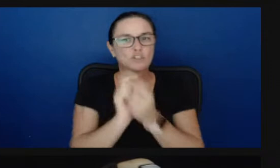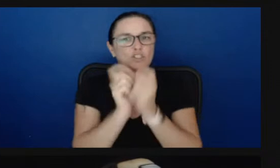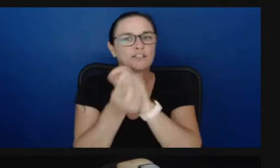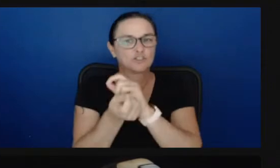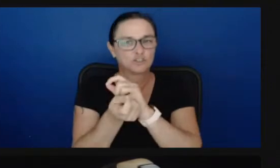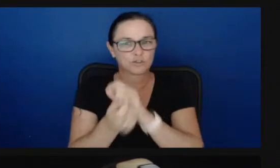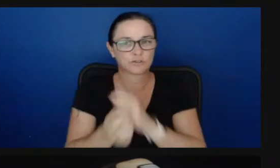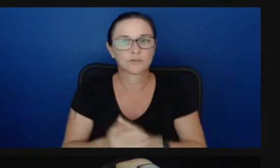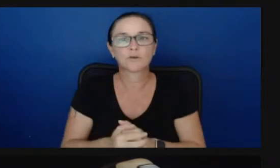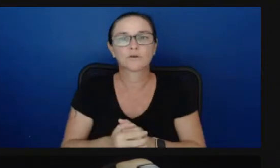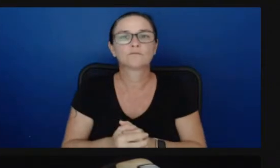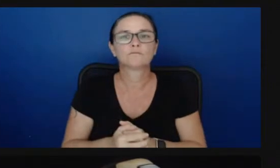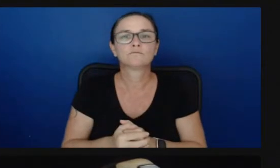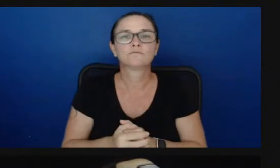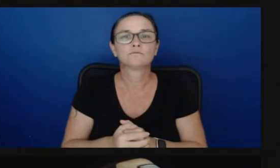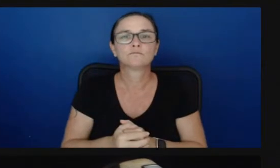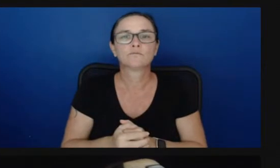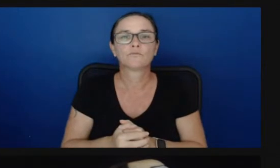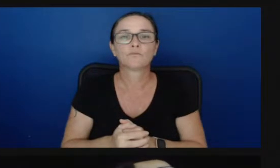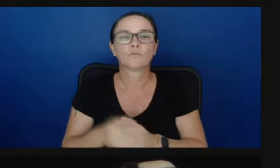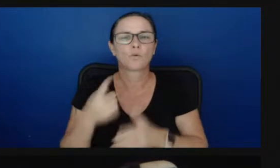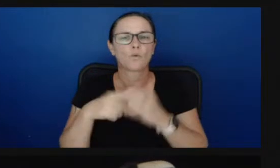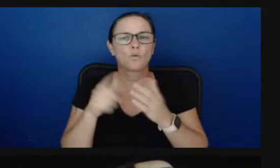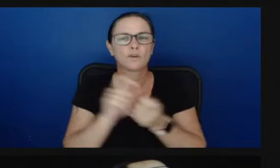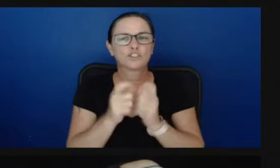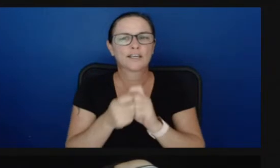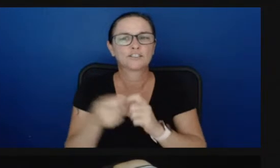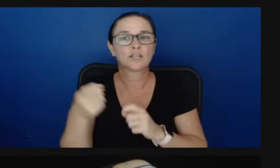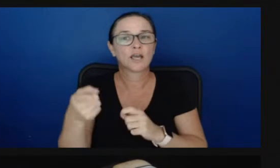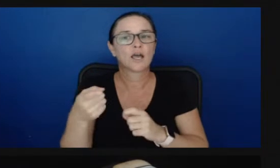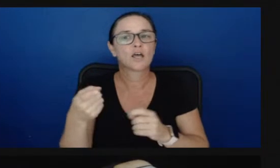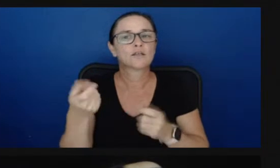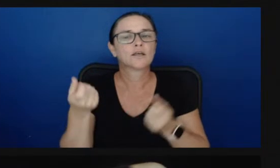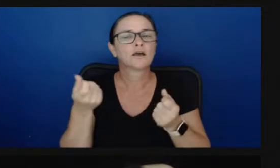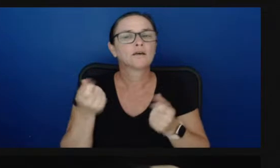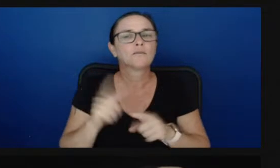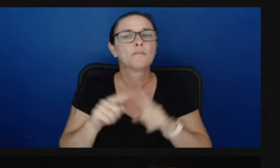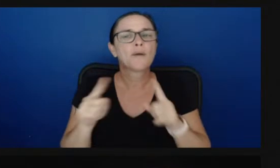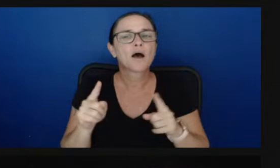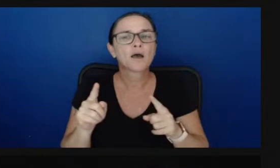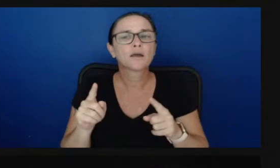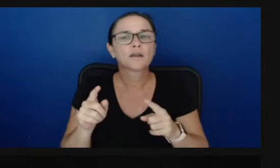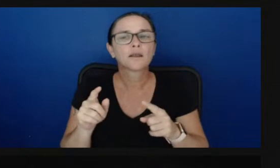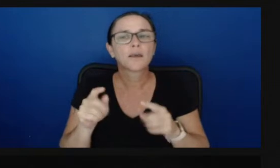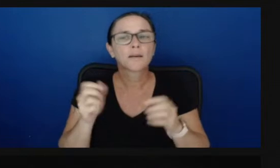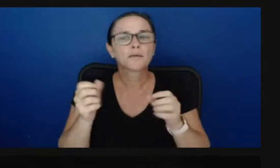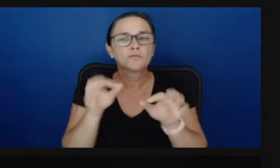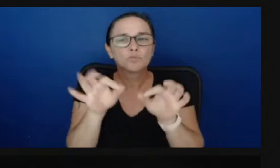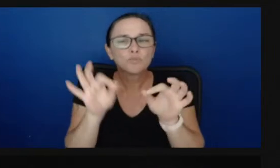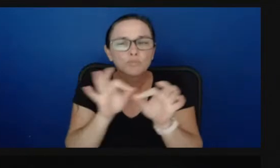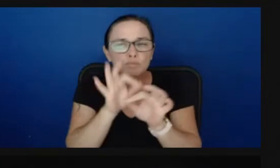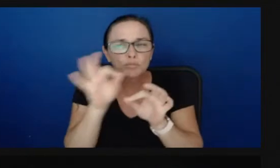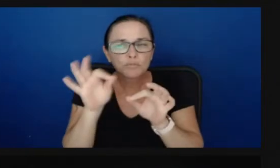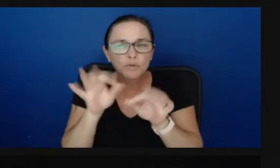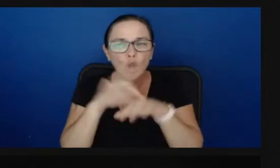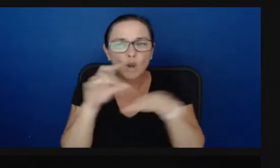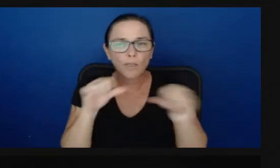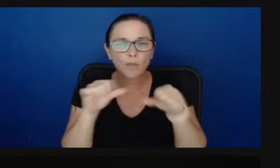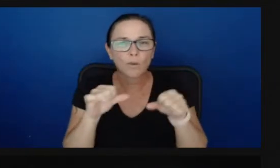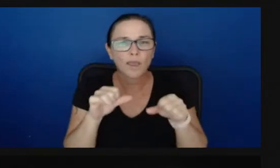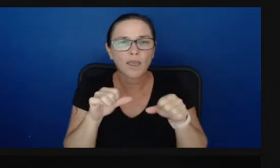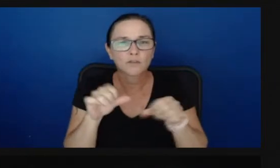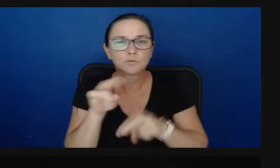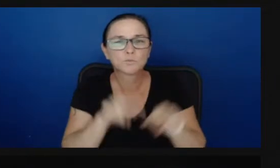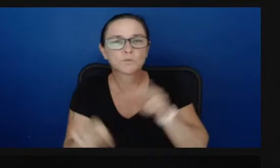What changes is this. However, a small cluster of earthquakes is being monitored on Kilauea's Southwest Rift Zone right